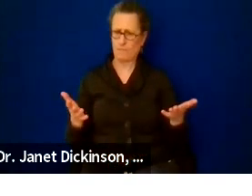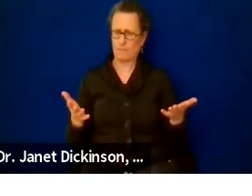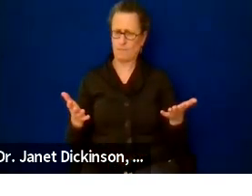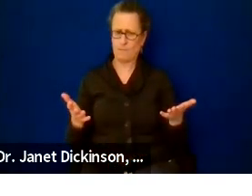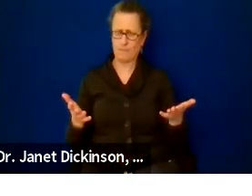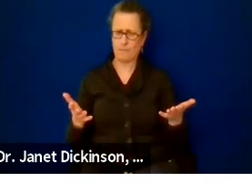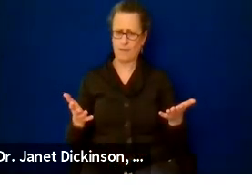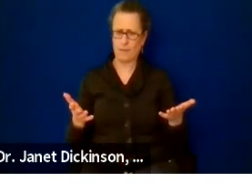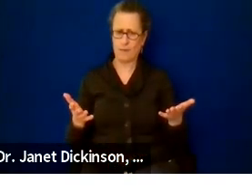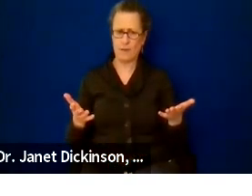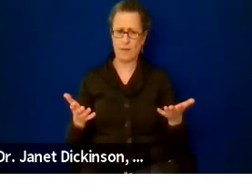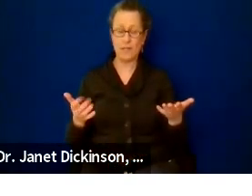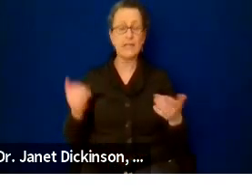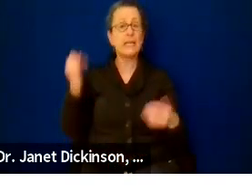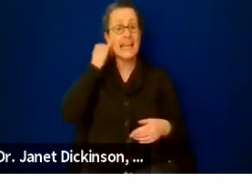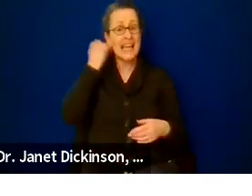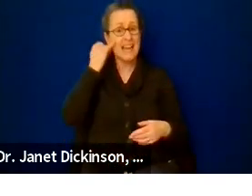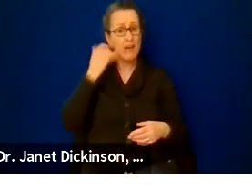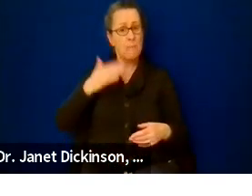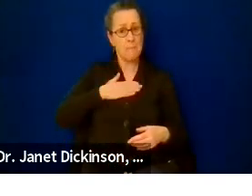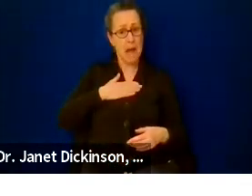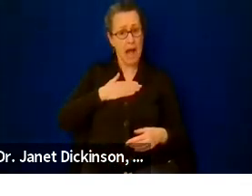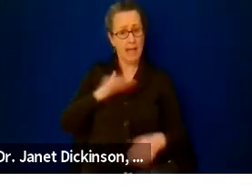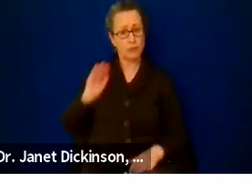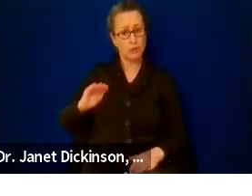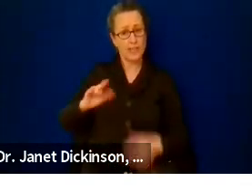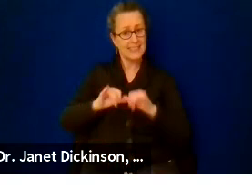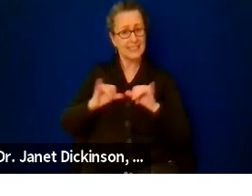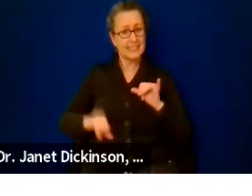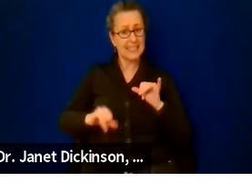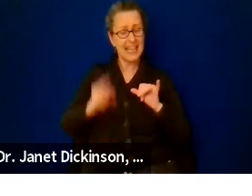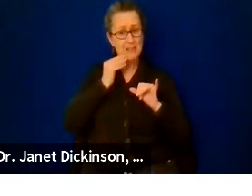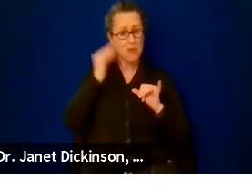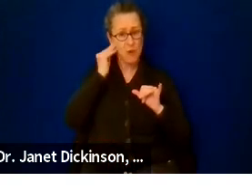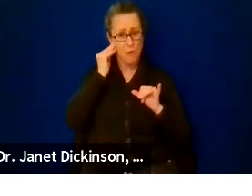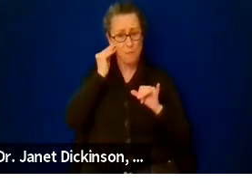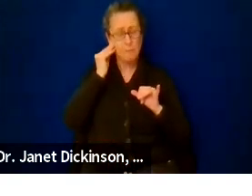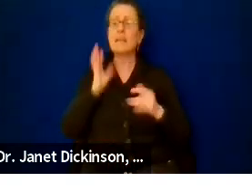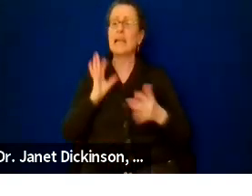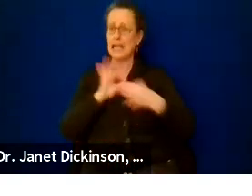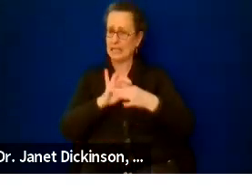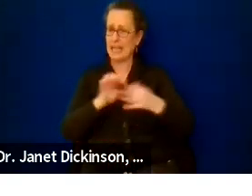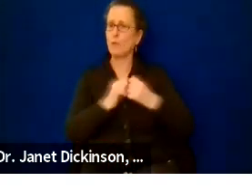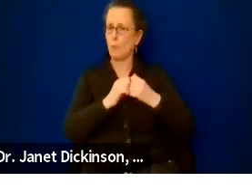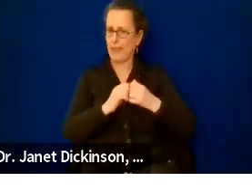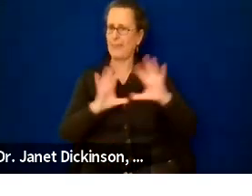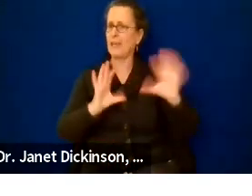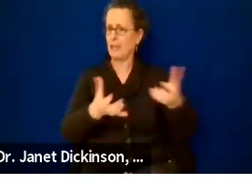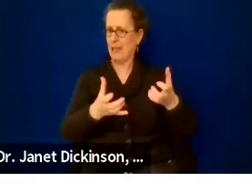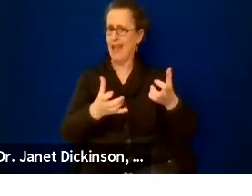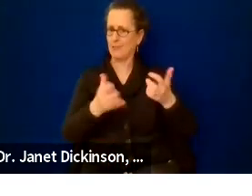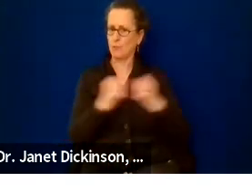of students who remain remote won't be compromised by a teacher's split attention between those that he or she is teaching